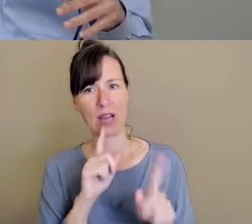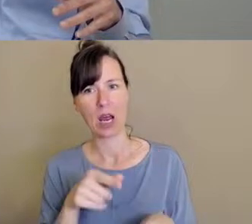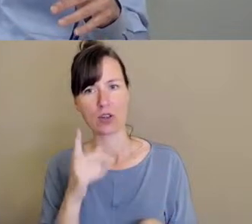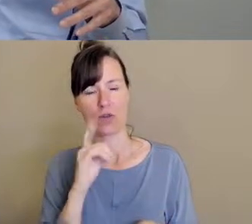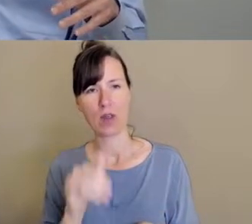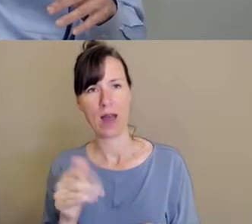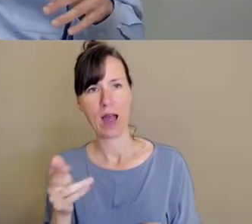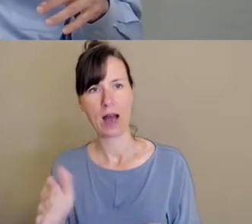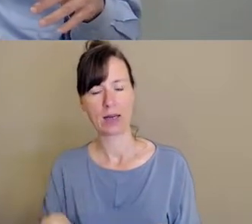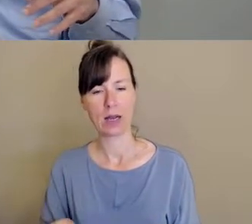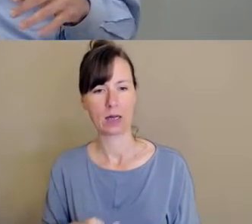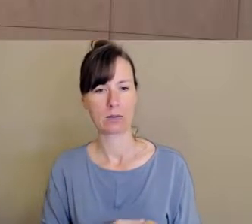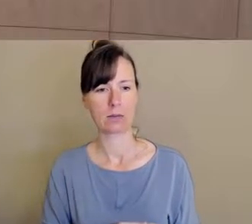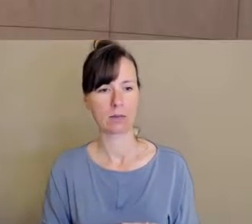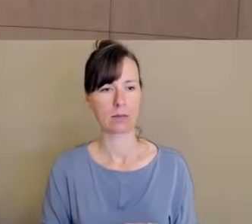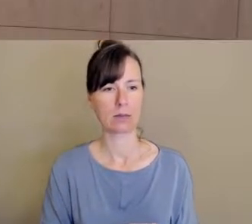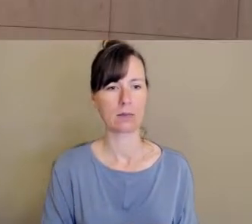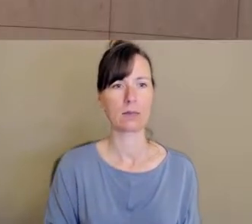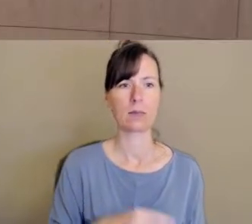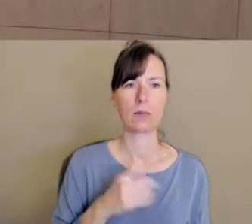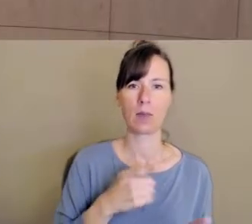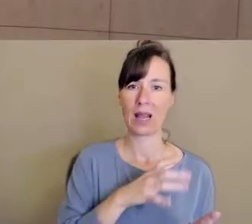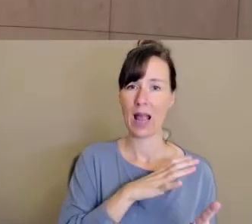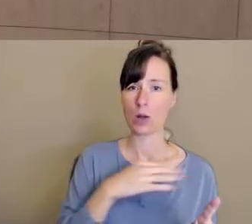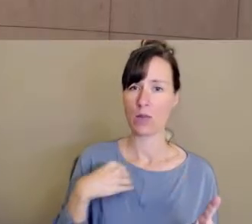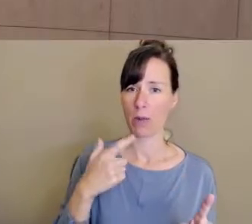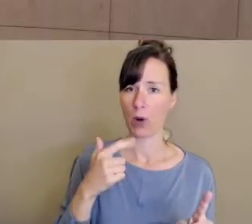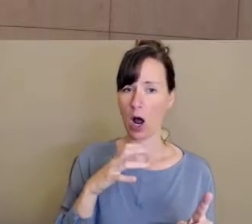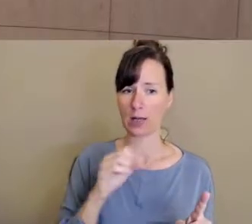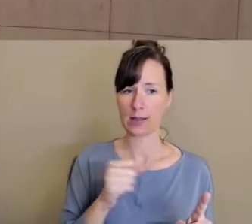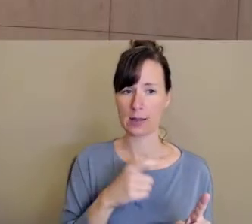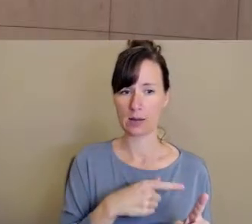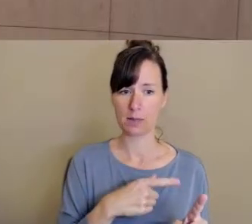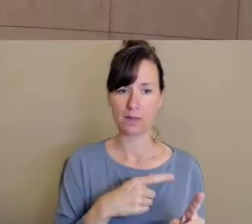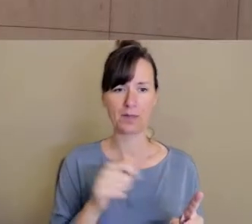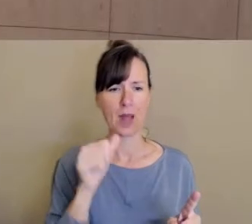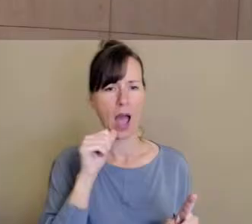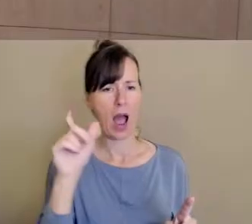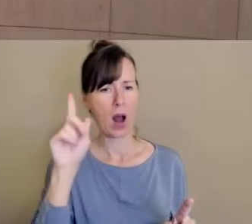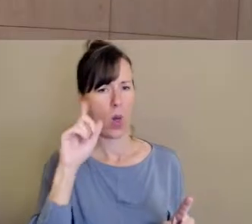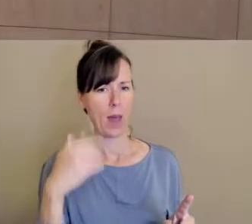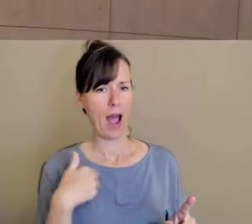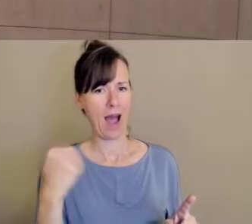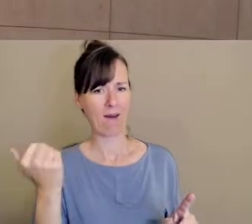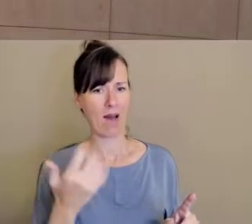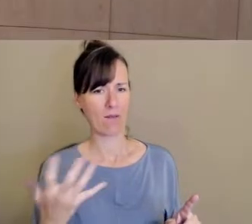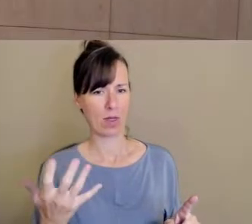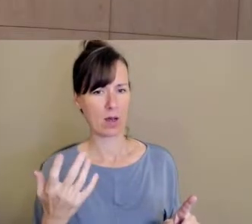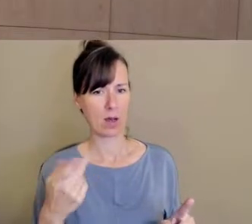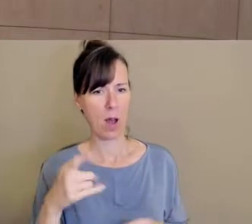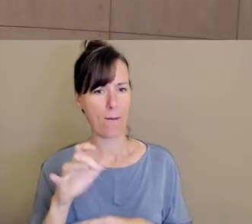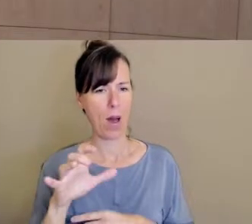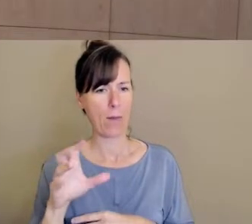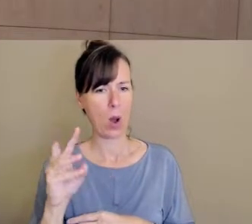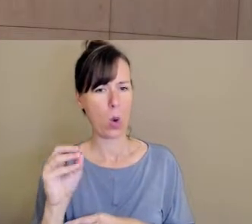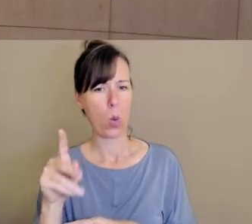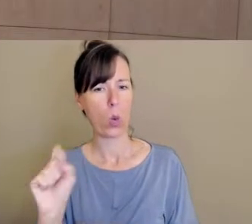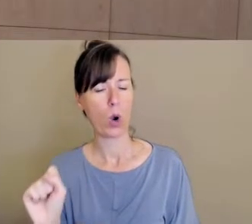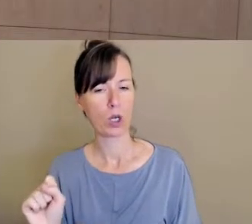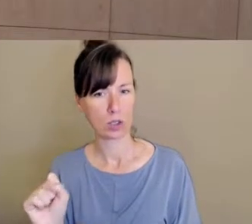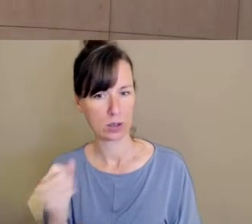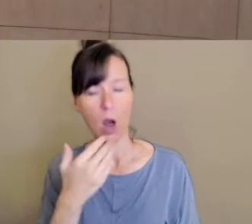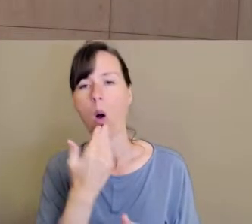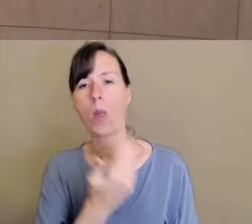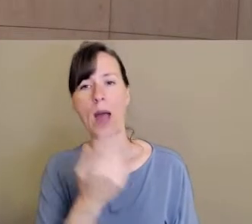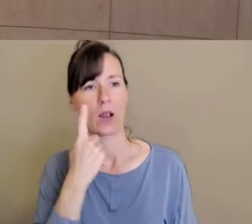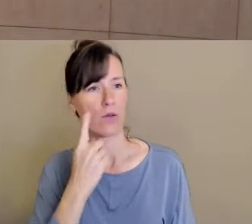Garces. Mr. Bremen, I don't think I've ever thanked Public Works for coming through at Cheverly Station